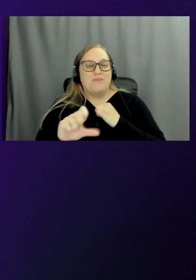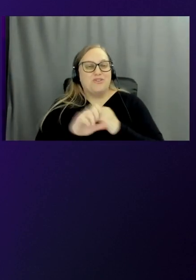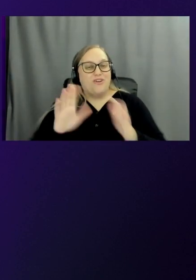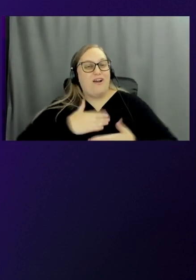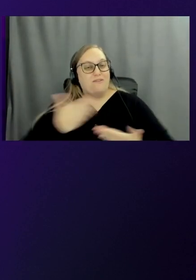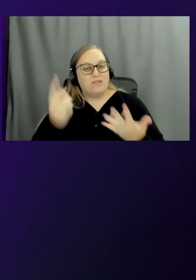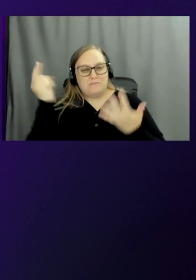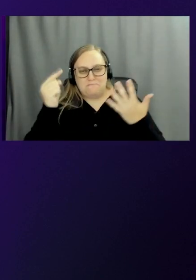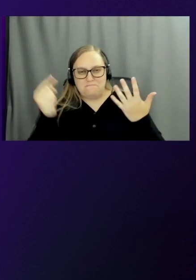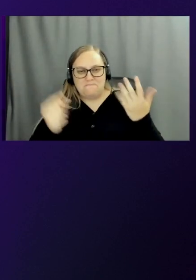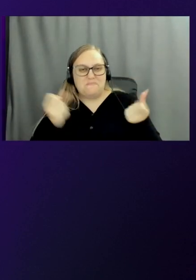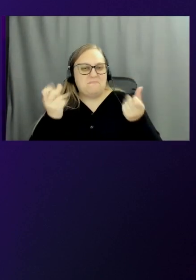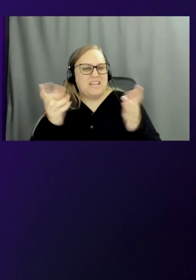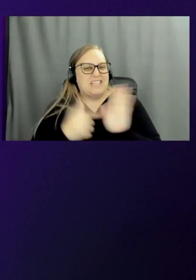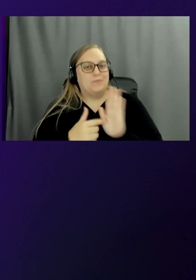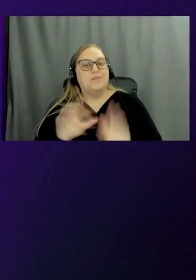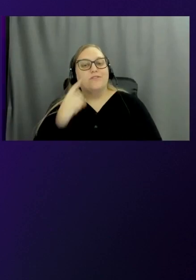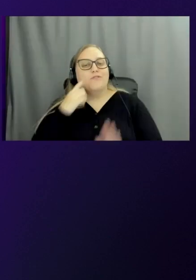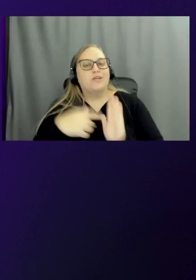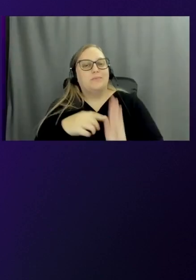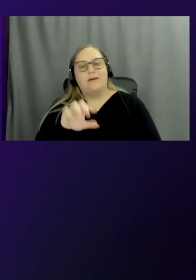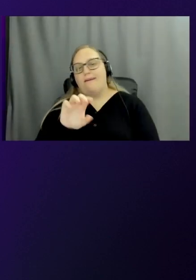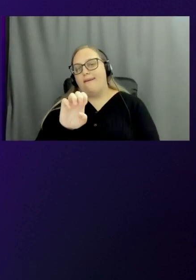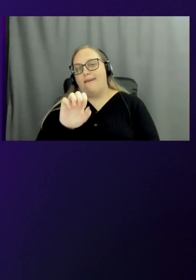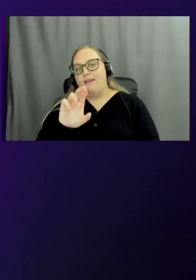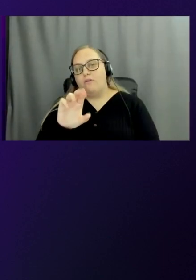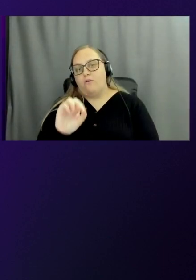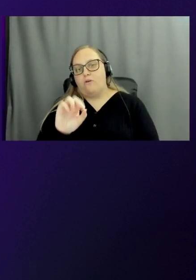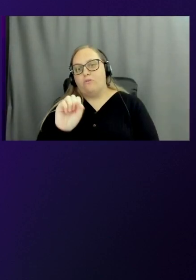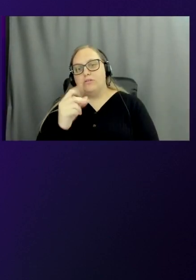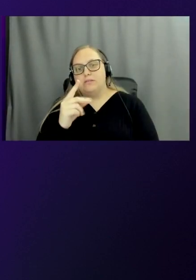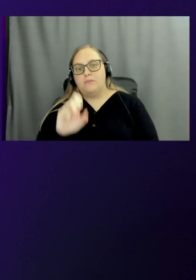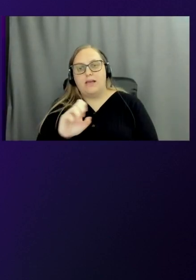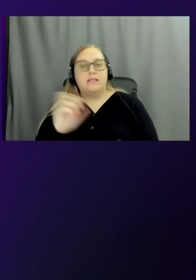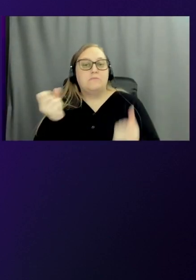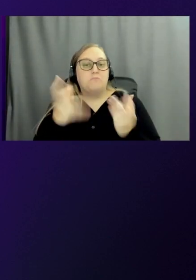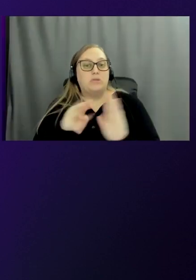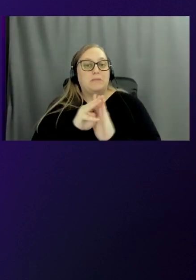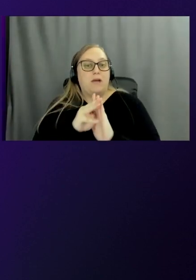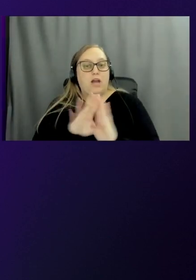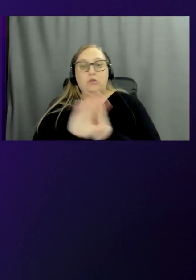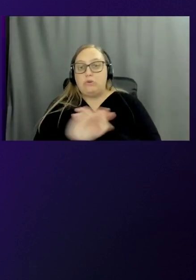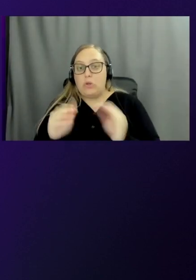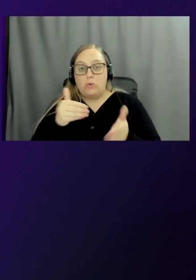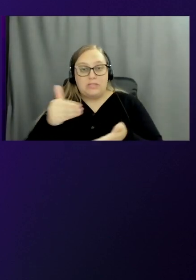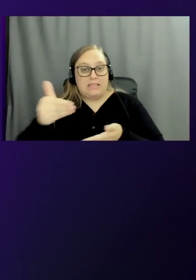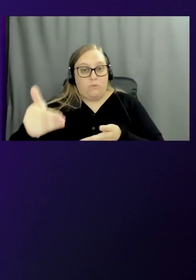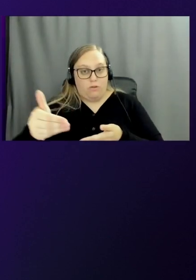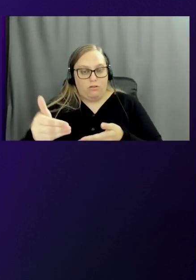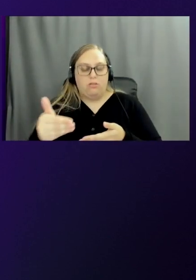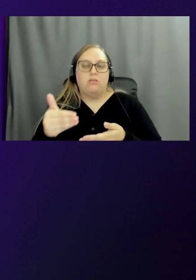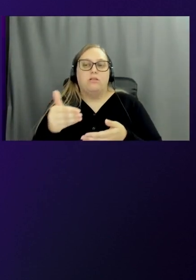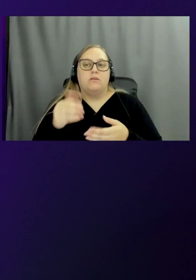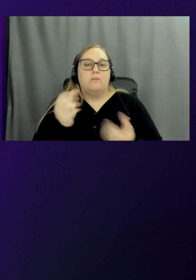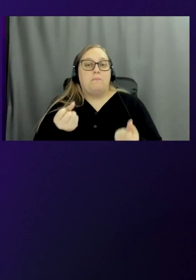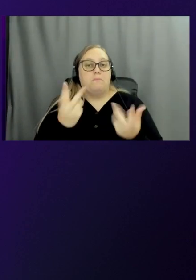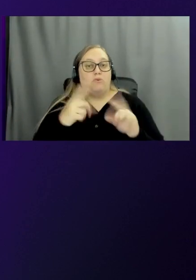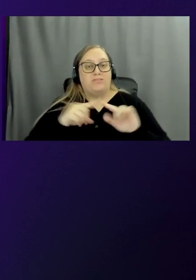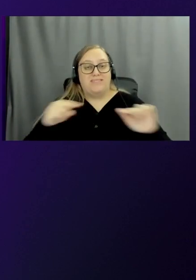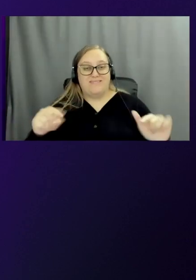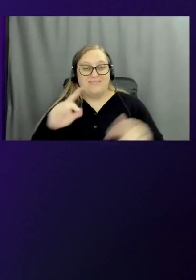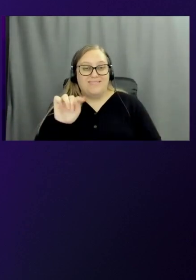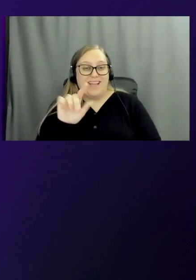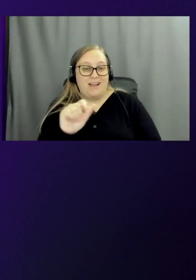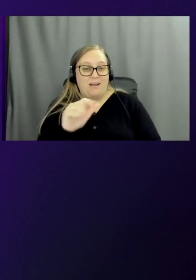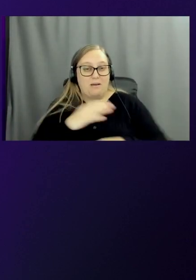great example here is Aerospike, which offers a multi-model NoSQL real-time data platform. When they're running on Graviton, their customers are seeing